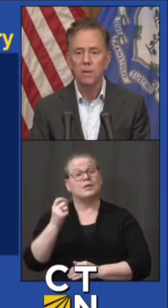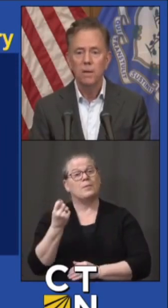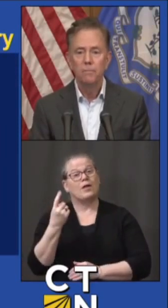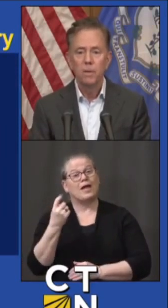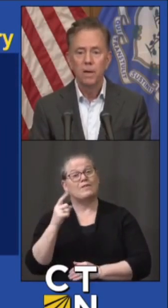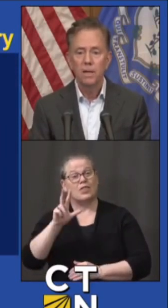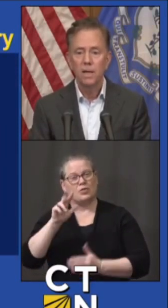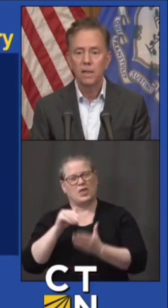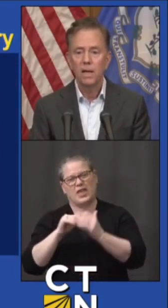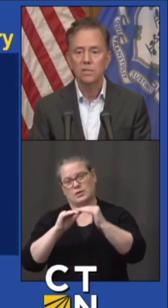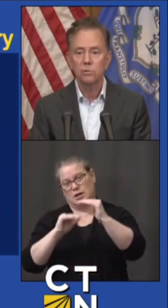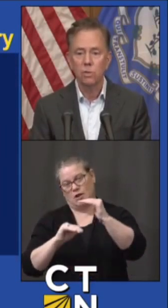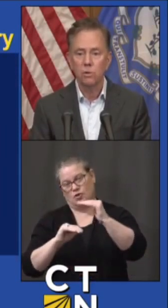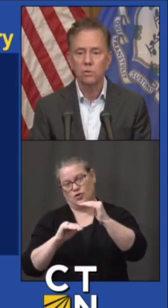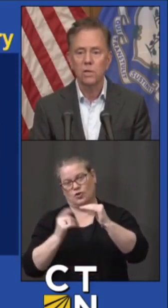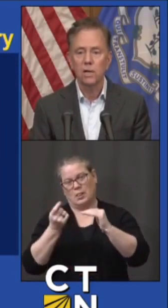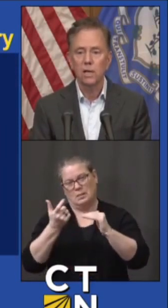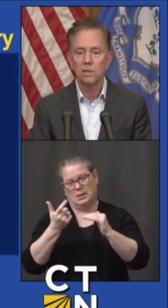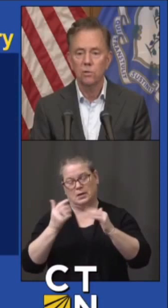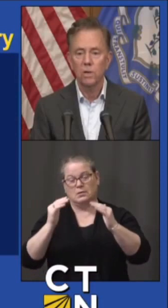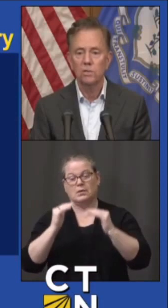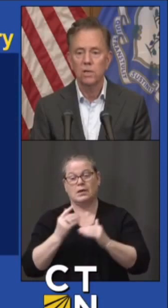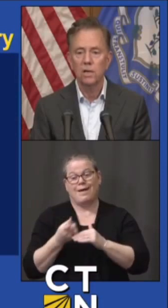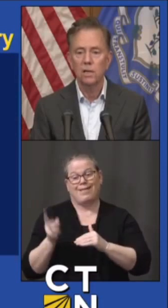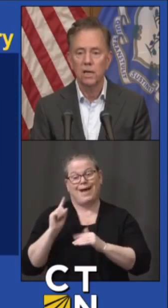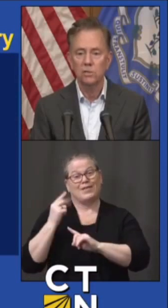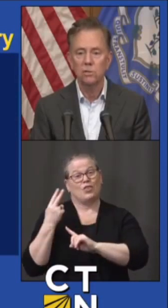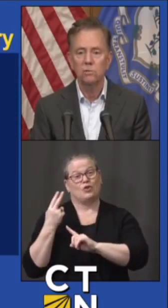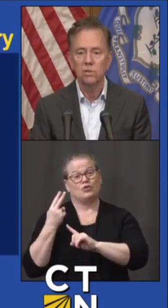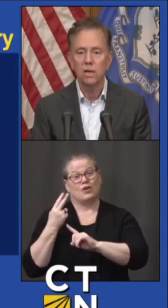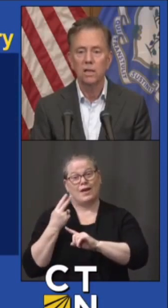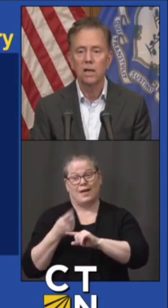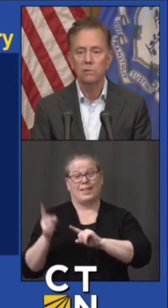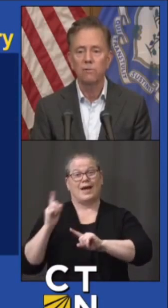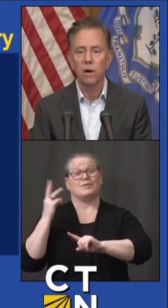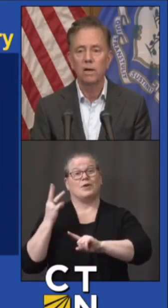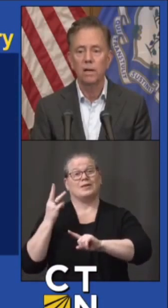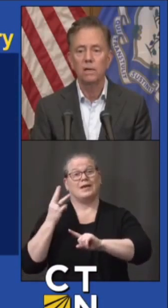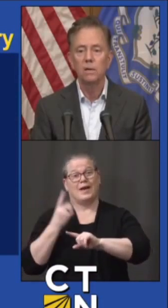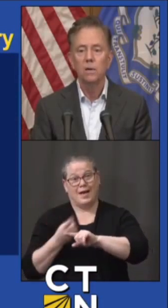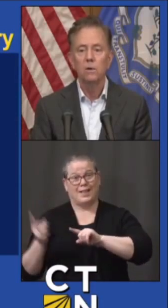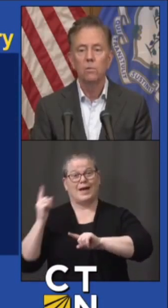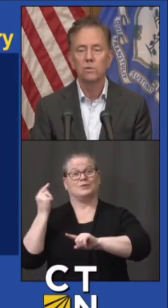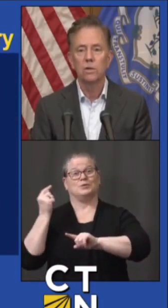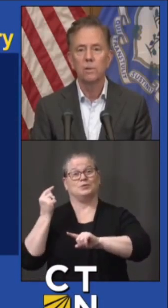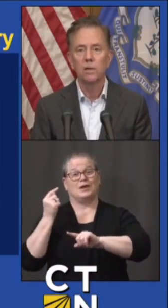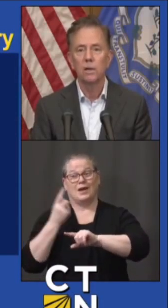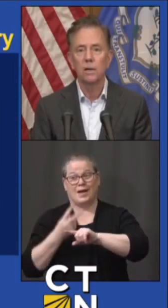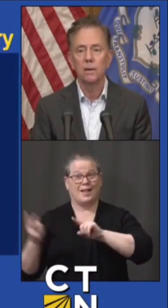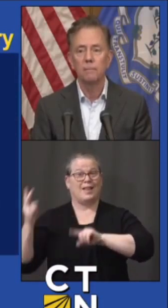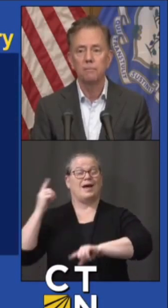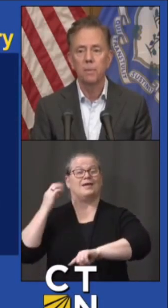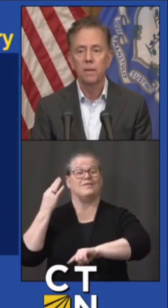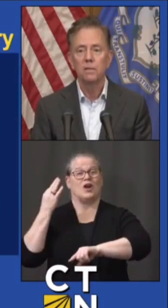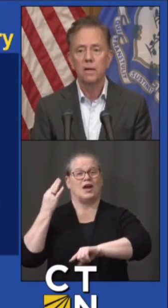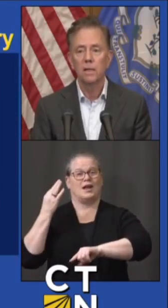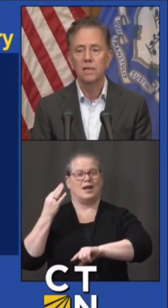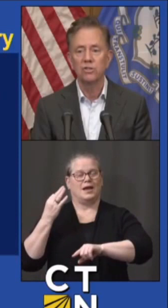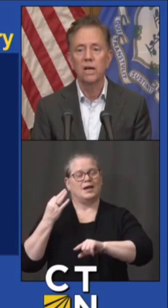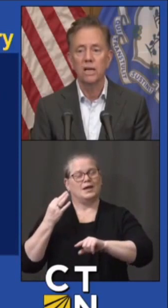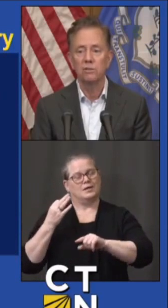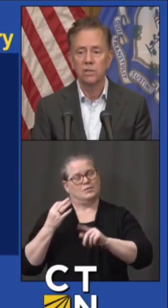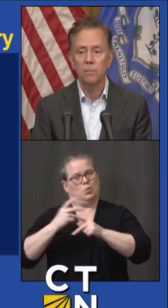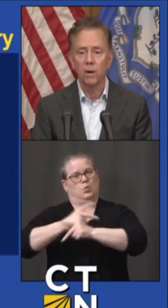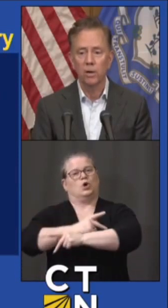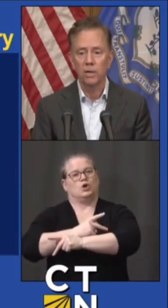3,000. And then last Thursday, last Wednesday, last Tuesday, and last Friday were some of the